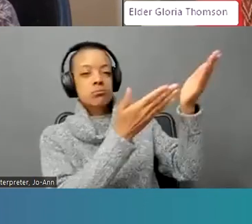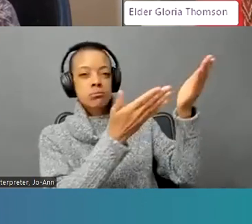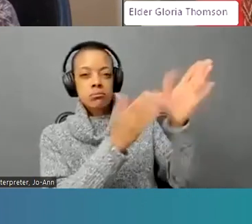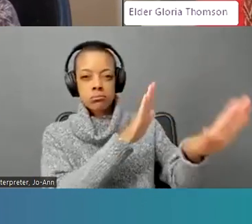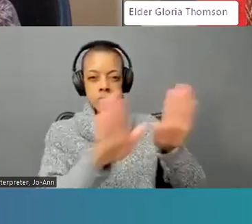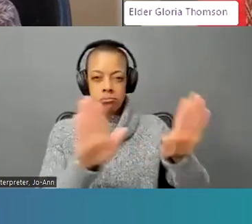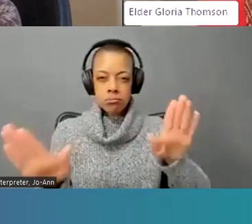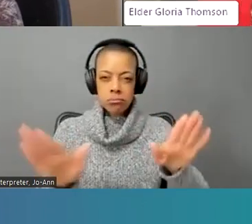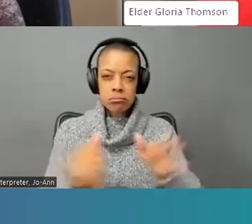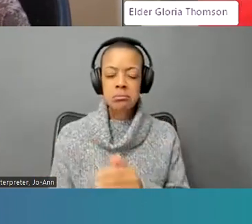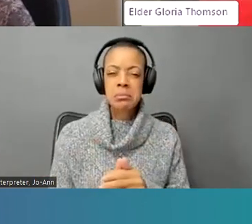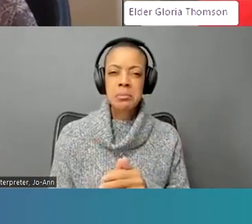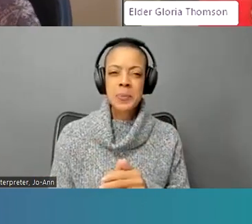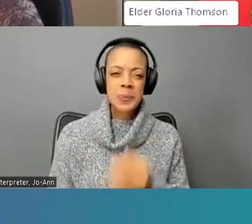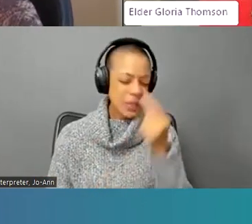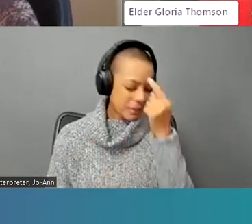there's